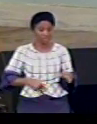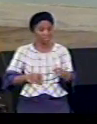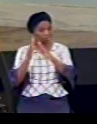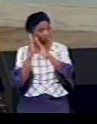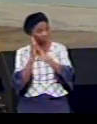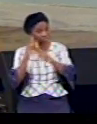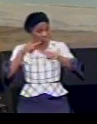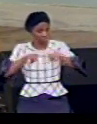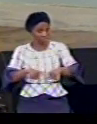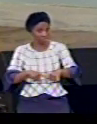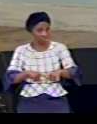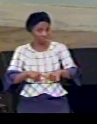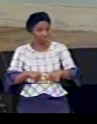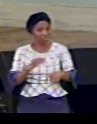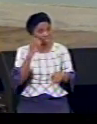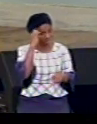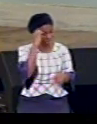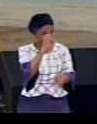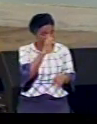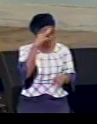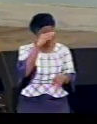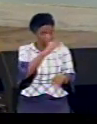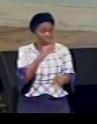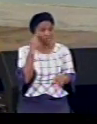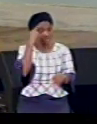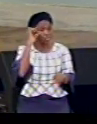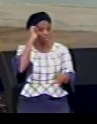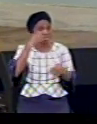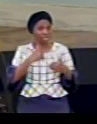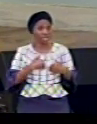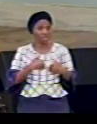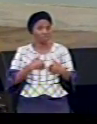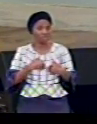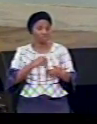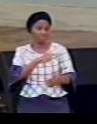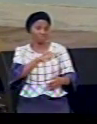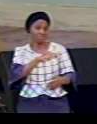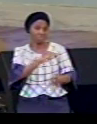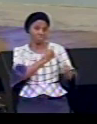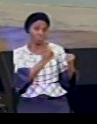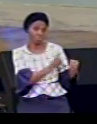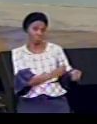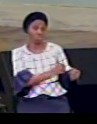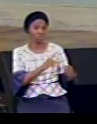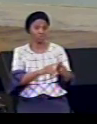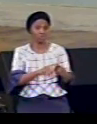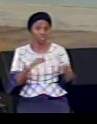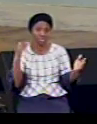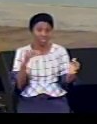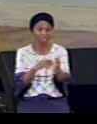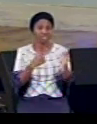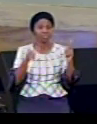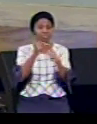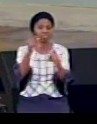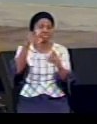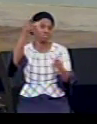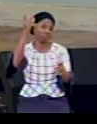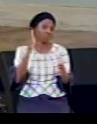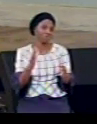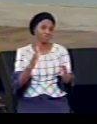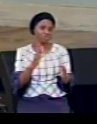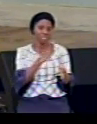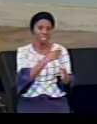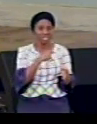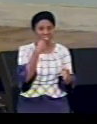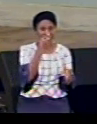had the boldness to contradict the word of God. And he said, even if the Lord will open the windows of